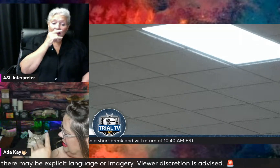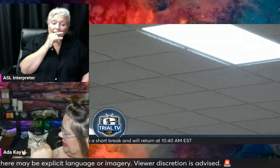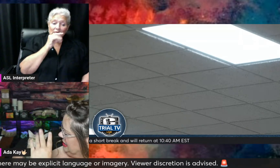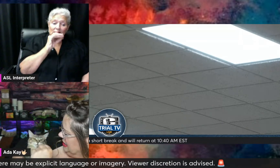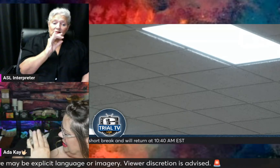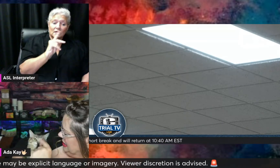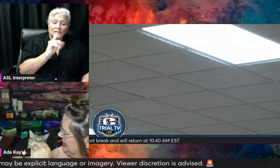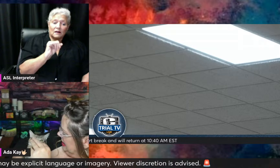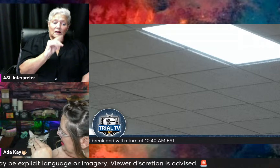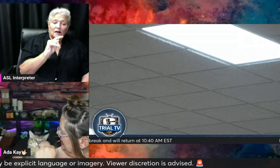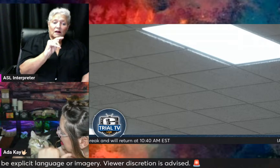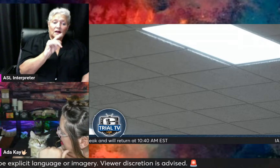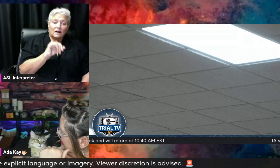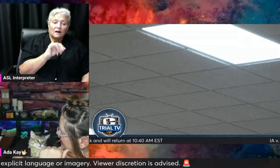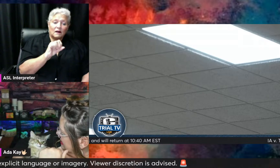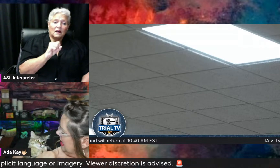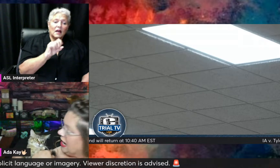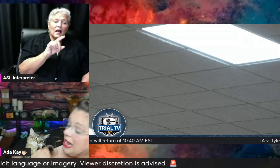home kitties.